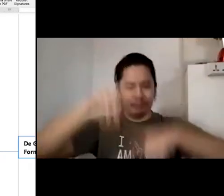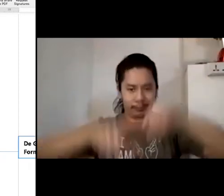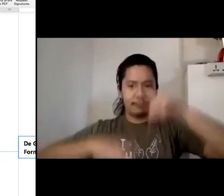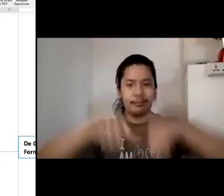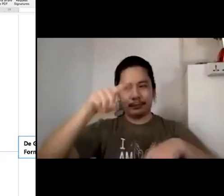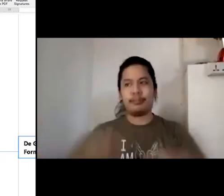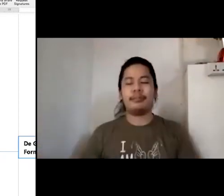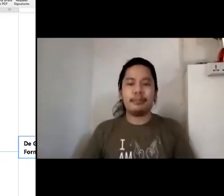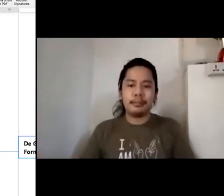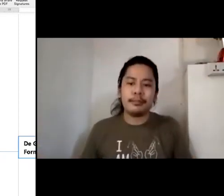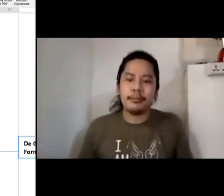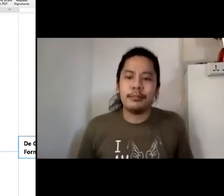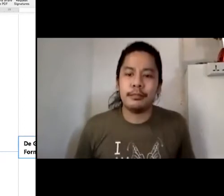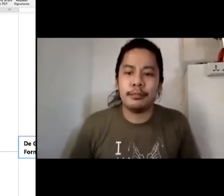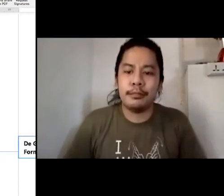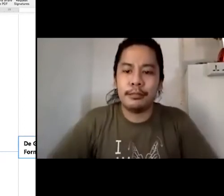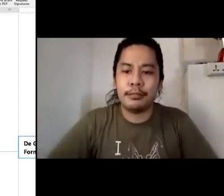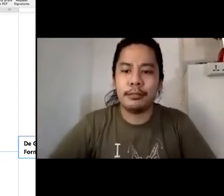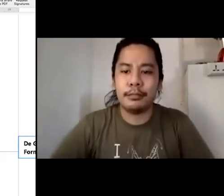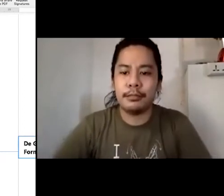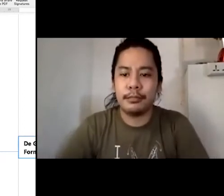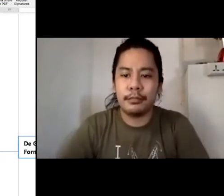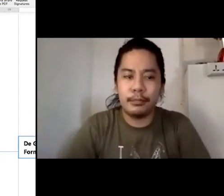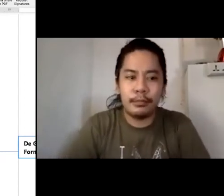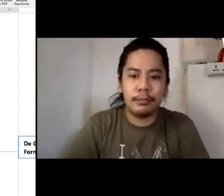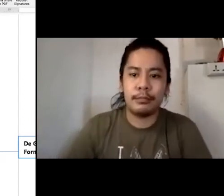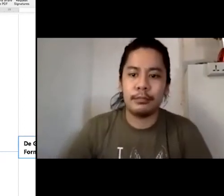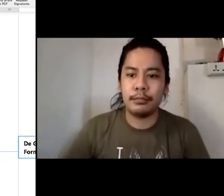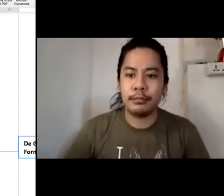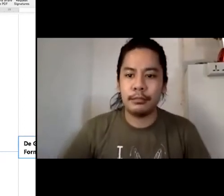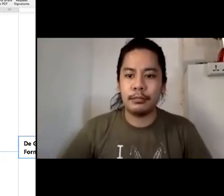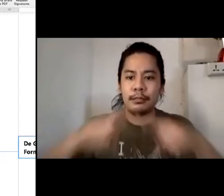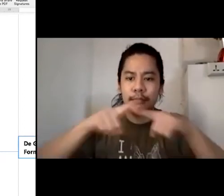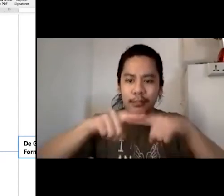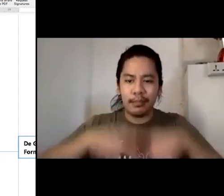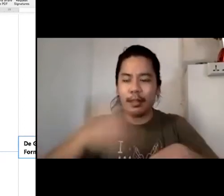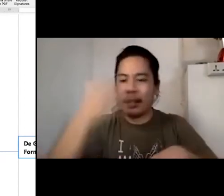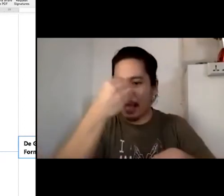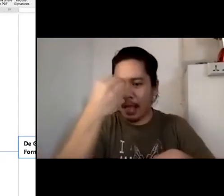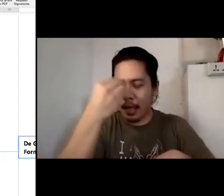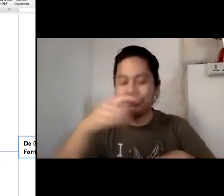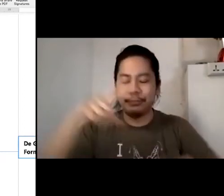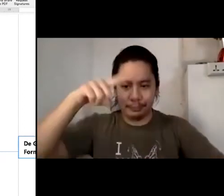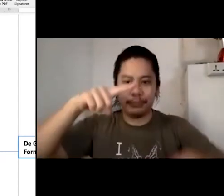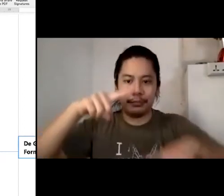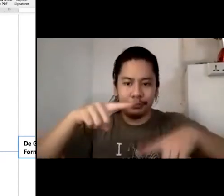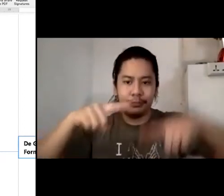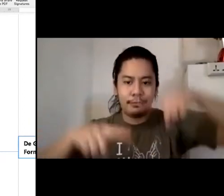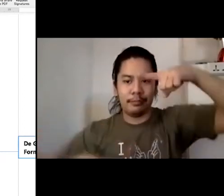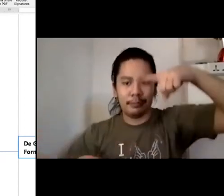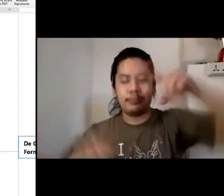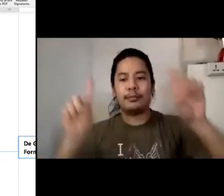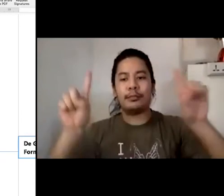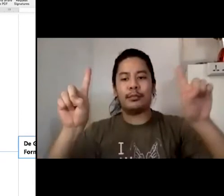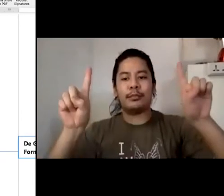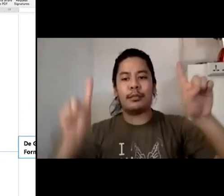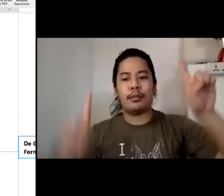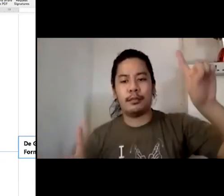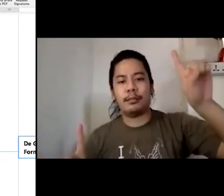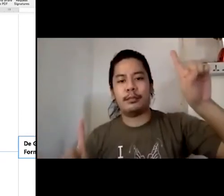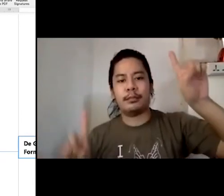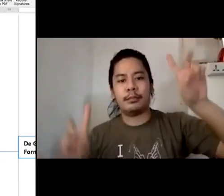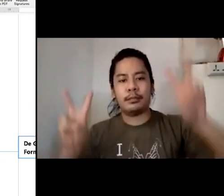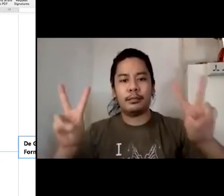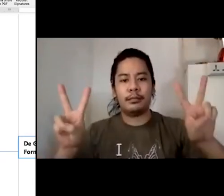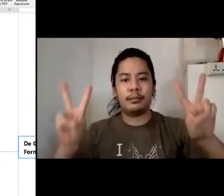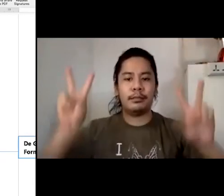third, because we yes, don't want it to be like this is one, this is two, this is three, which defeats the sign of this. So